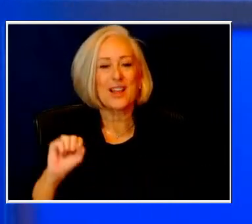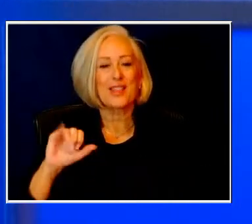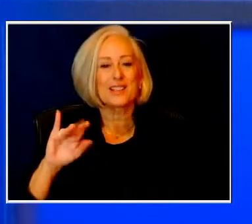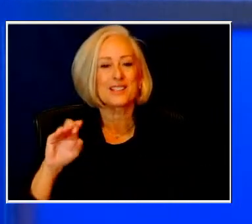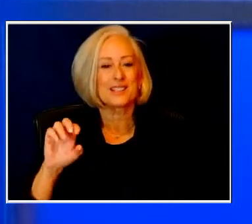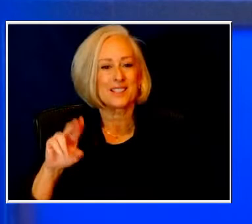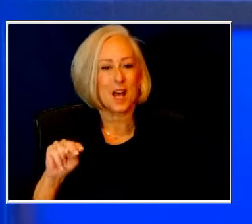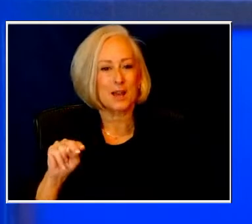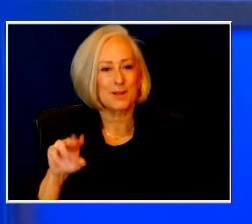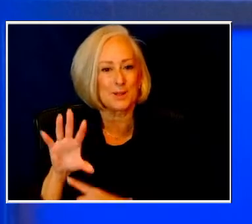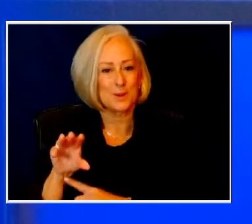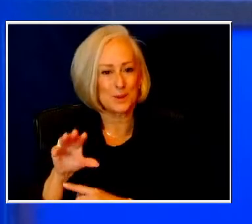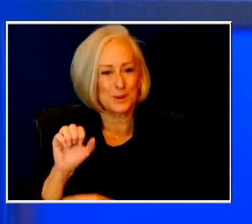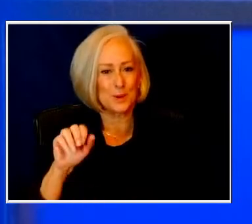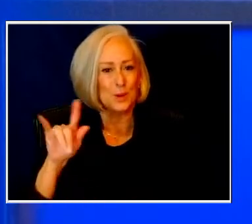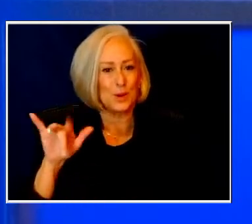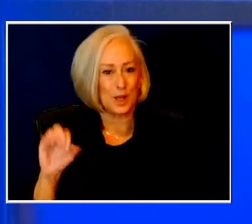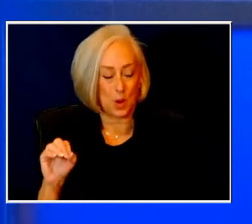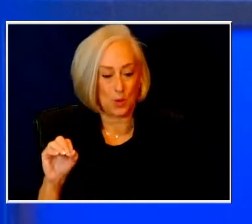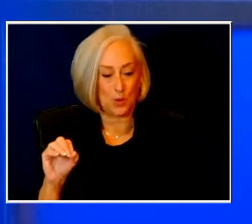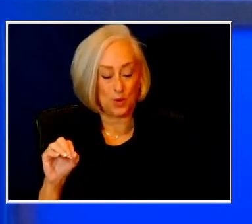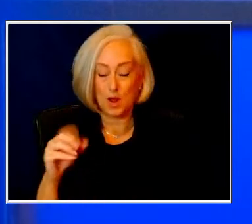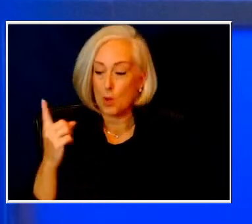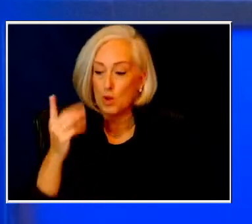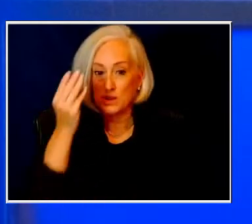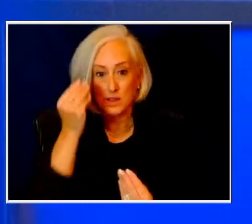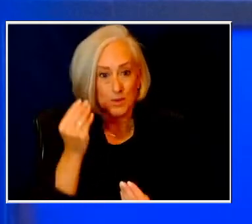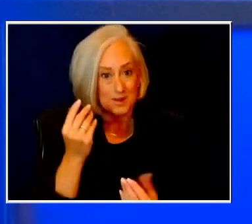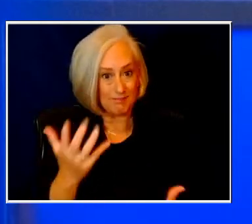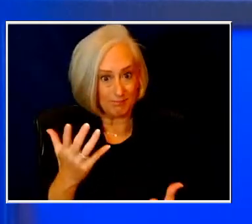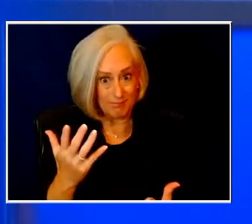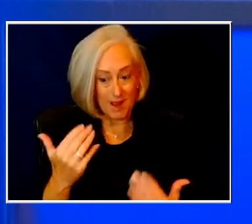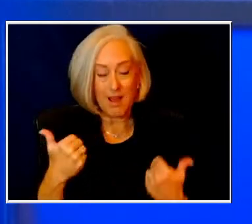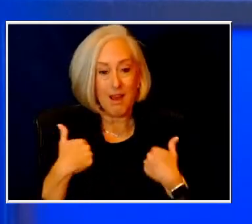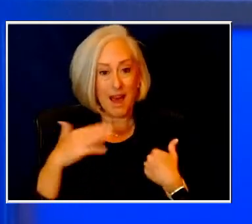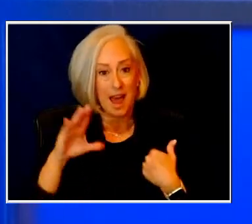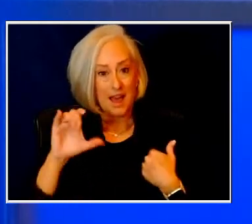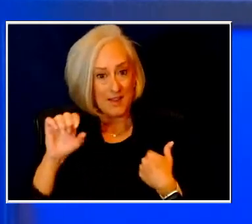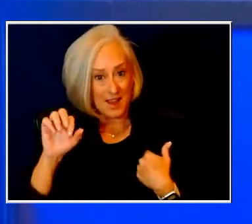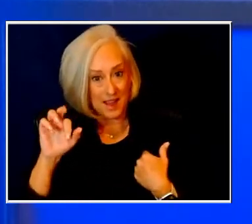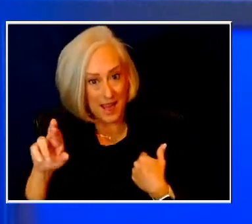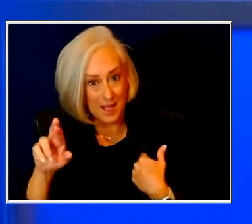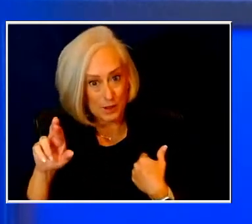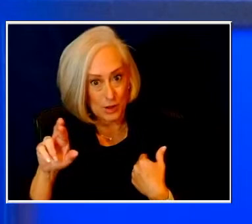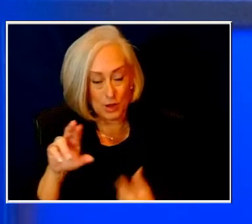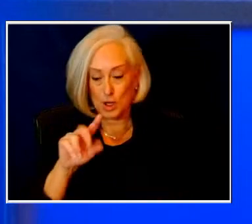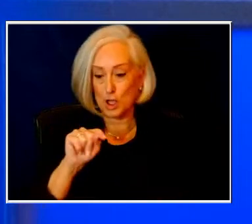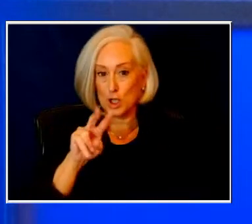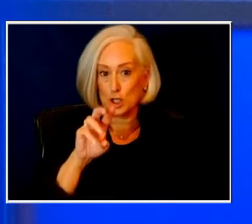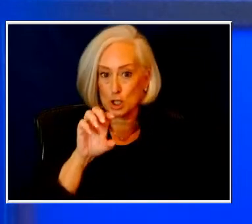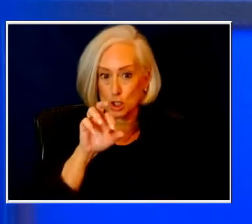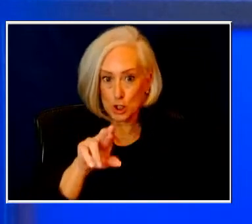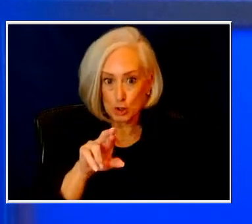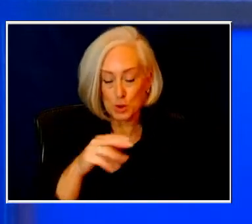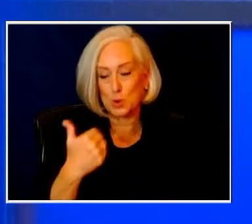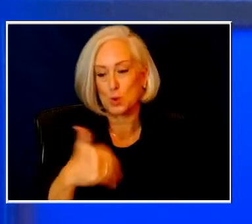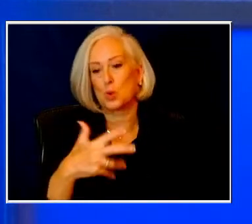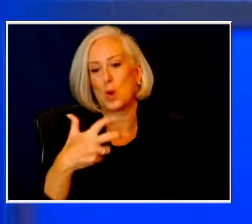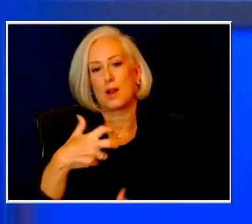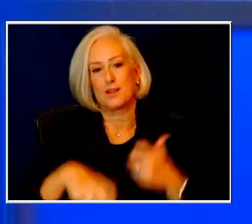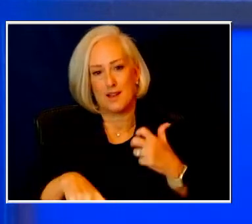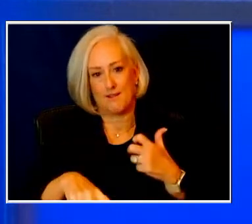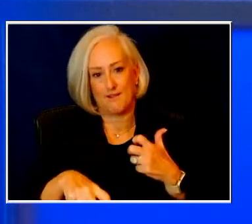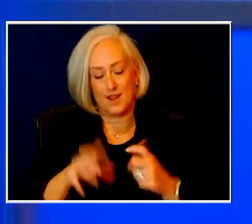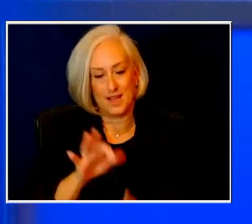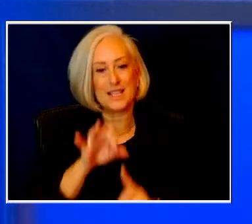told you have cancer or a tumor is tough, but especially for a child and their parents. It is a helpless time